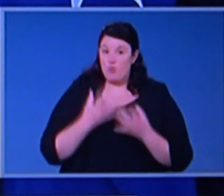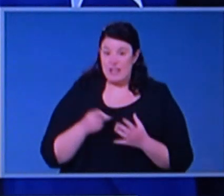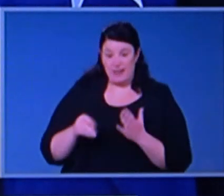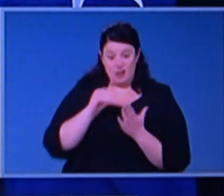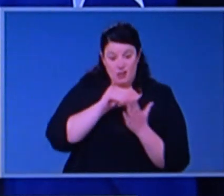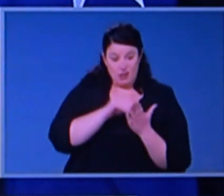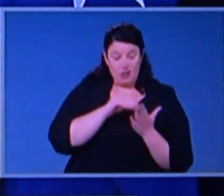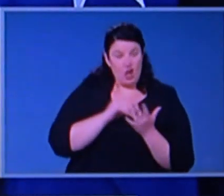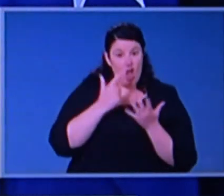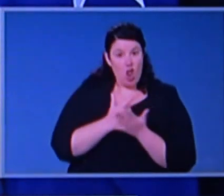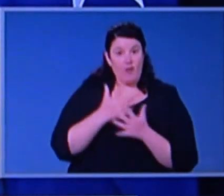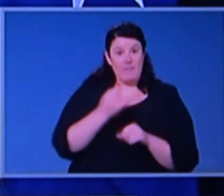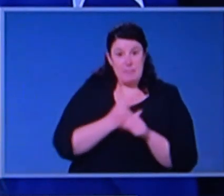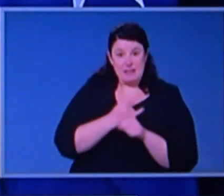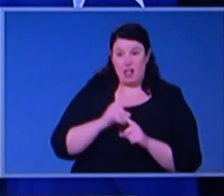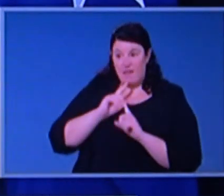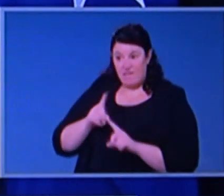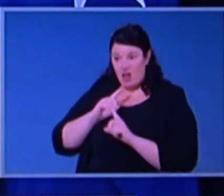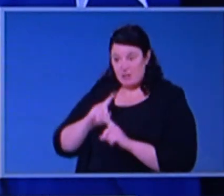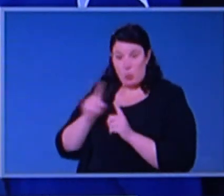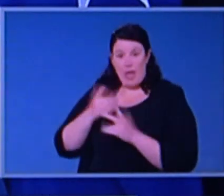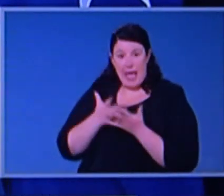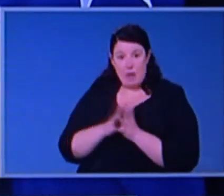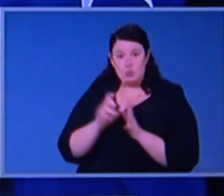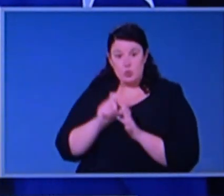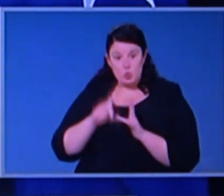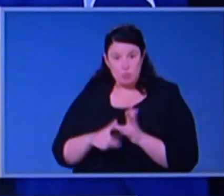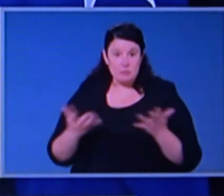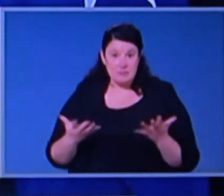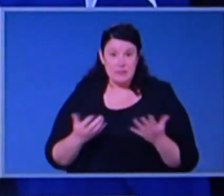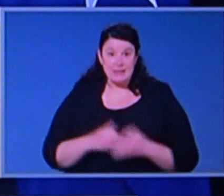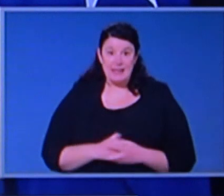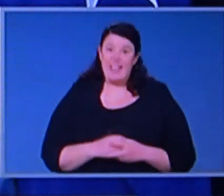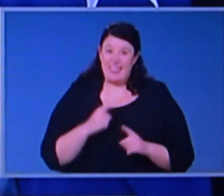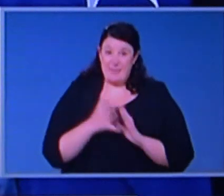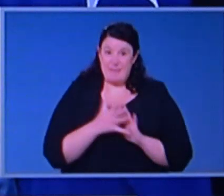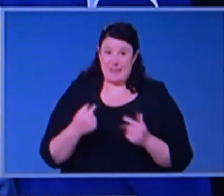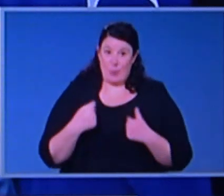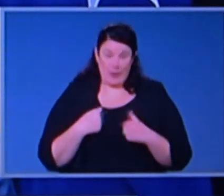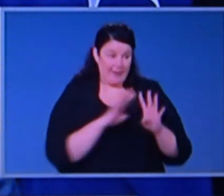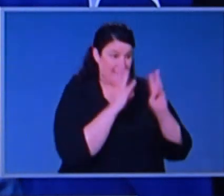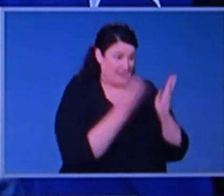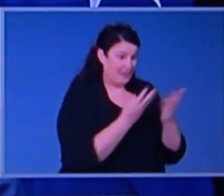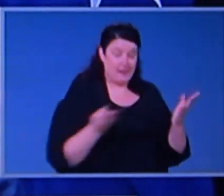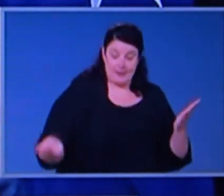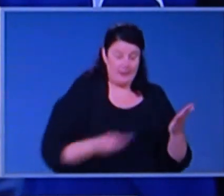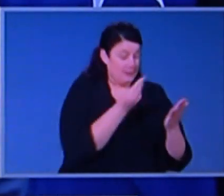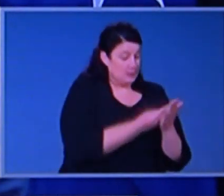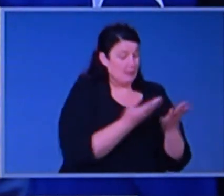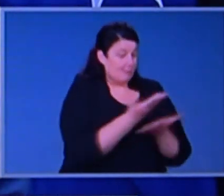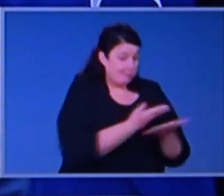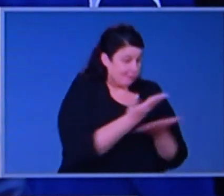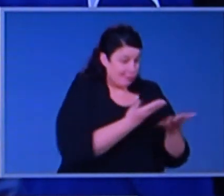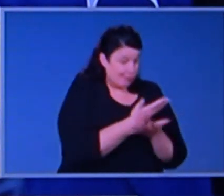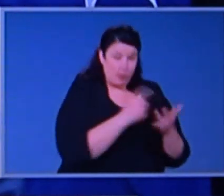plans, and that will probably present a lot of the homework that needs to be done to support the expert panel in setting out what some of